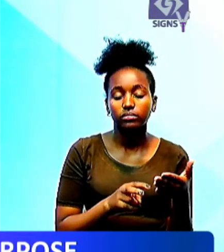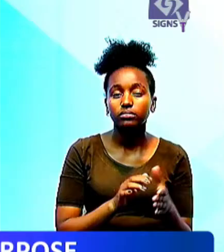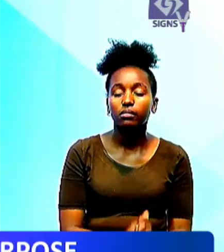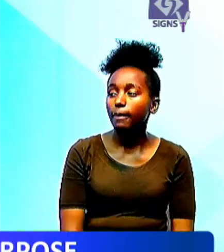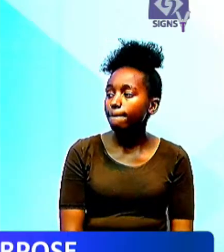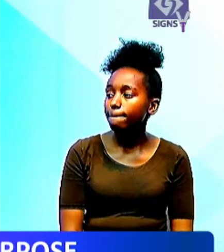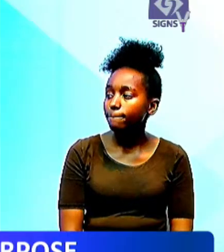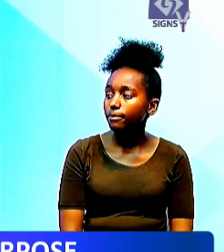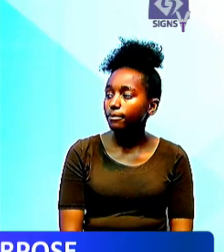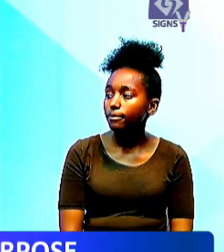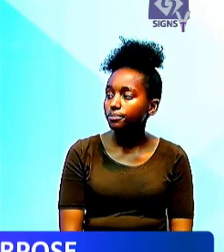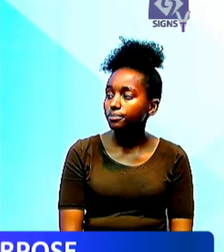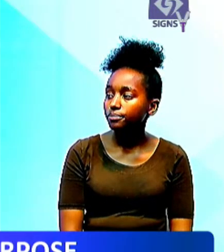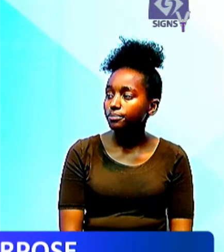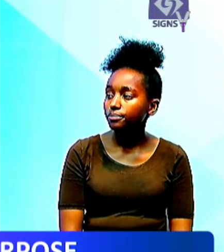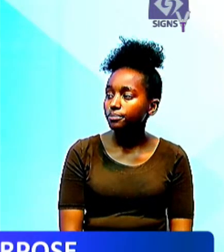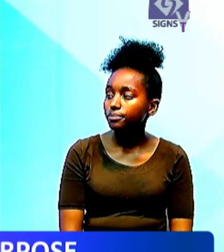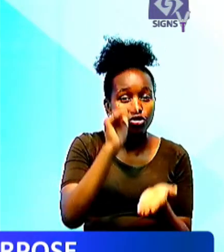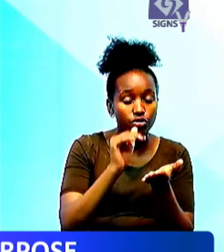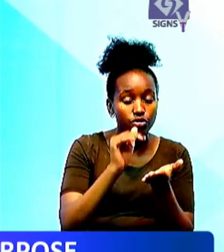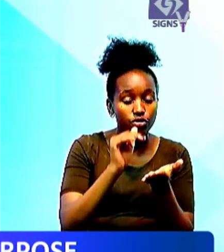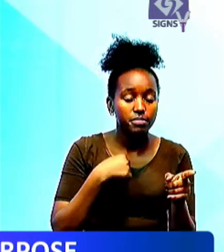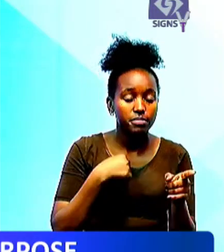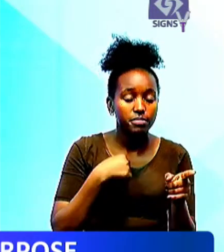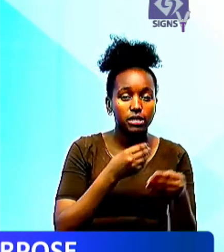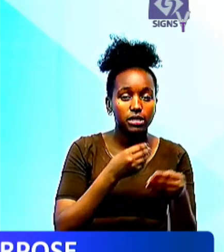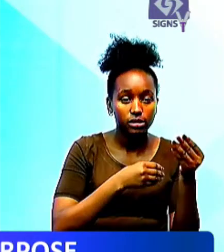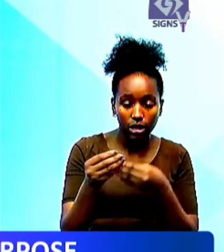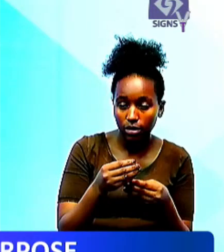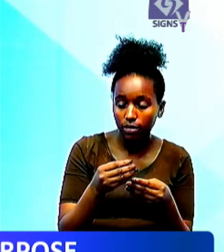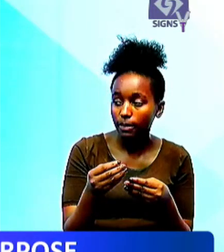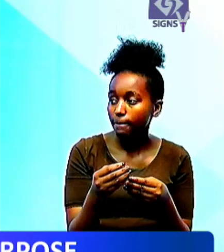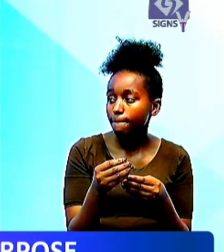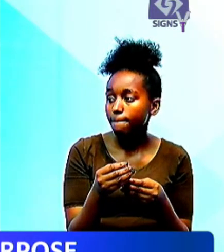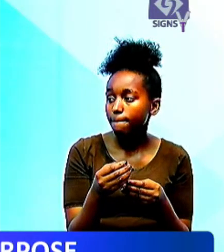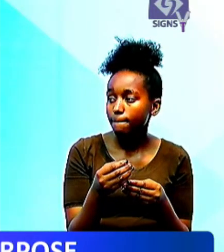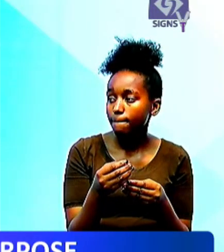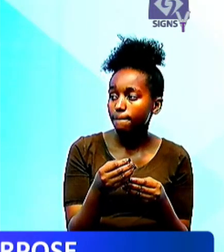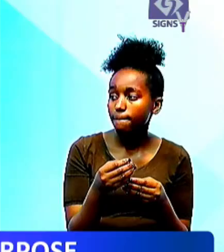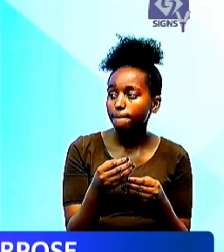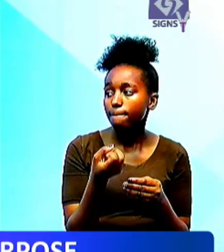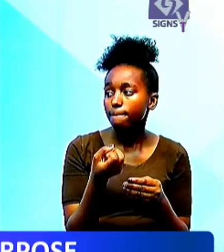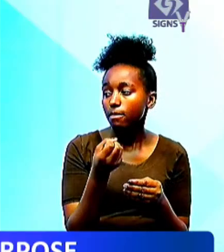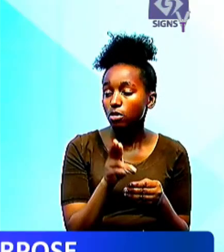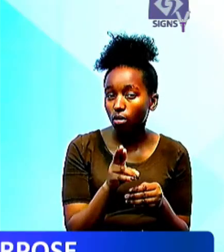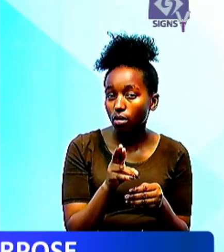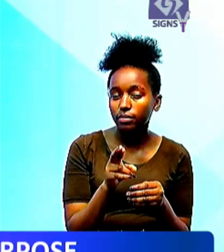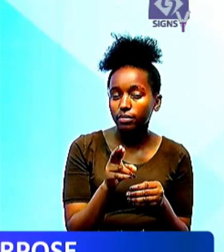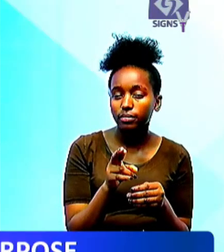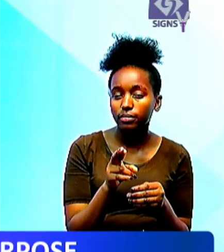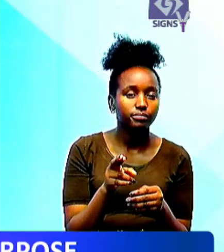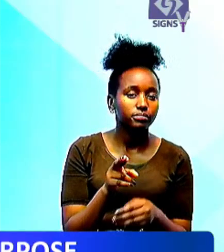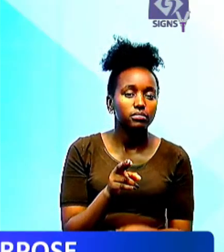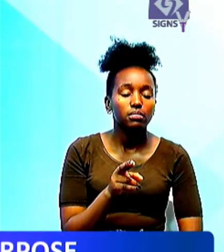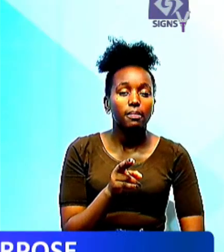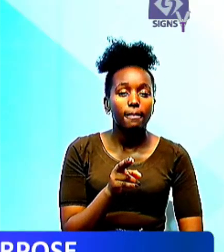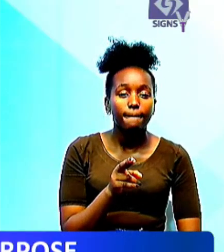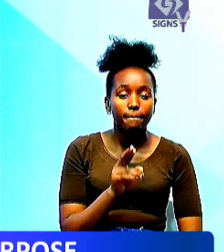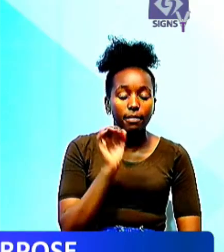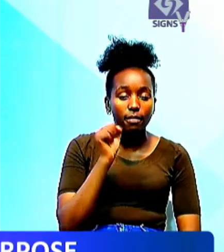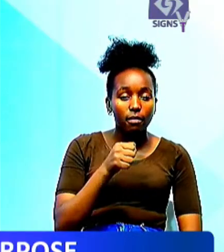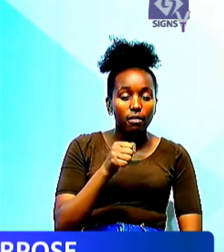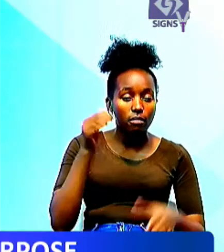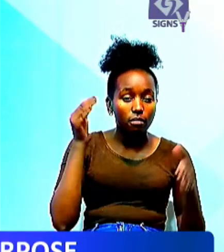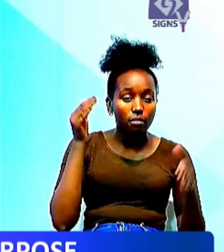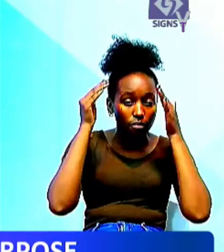dropping, I sell. You have to know, yes, it's what we call hedging. You take either long in the investment, in what we call financial engineering, we call